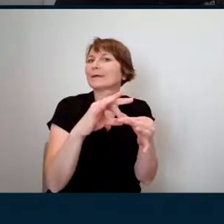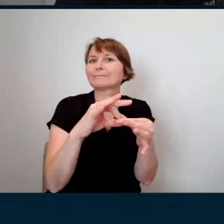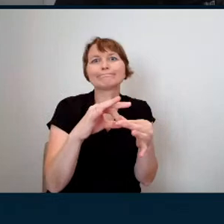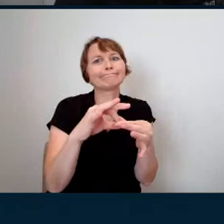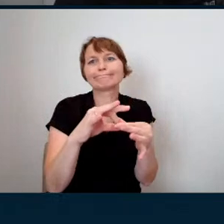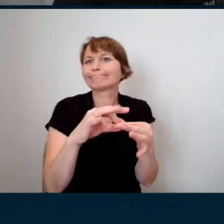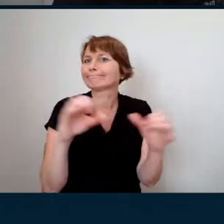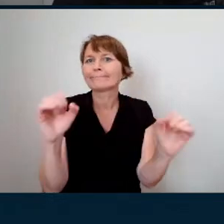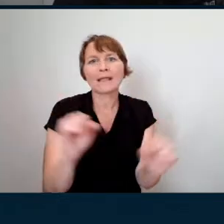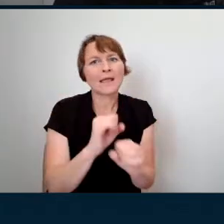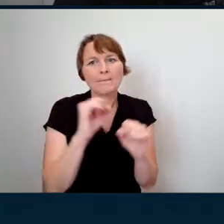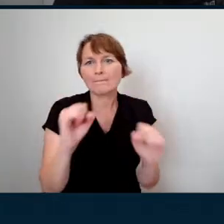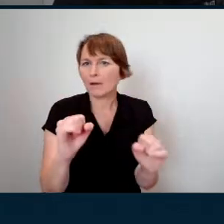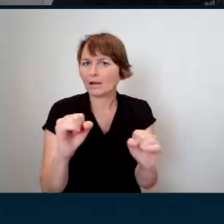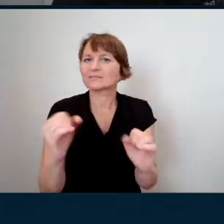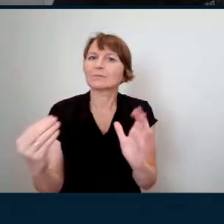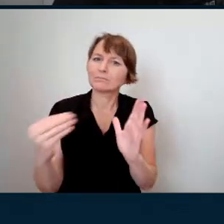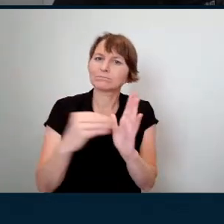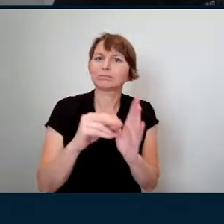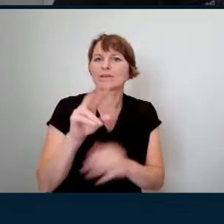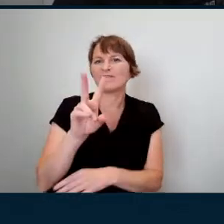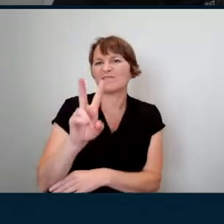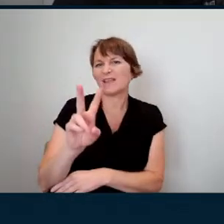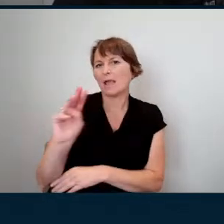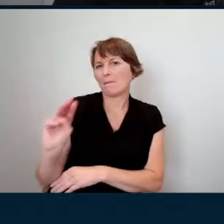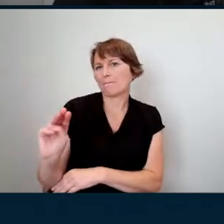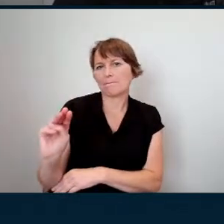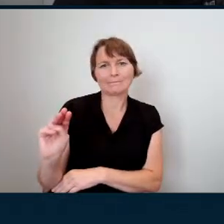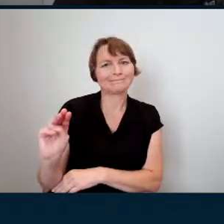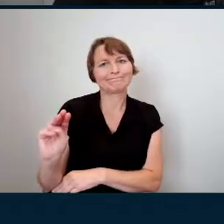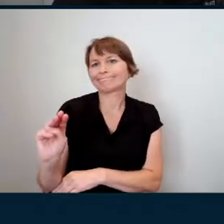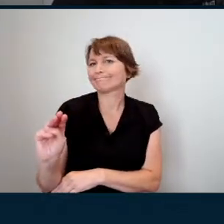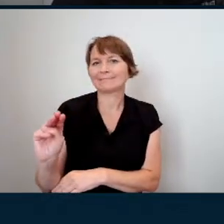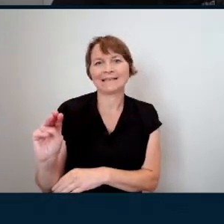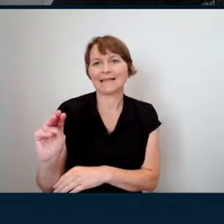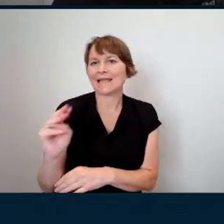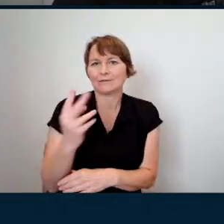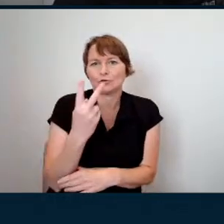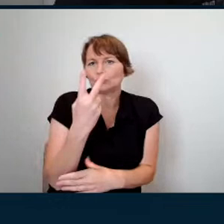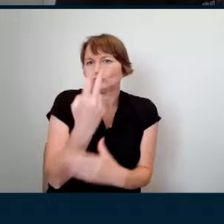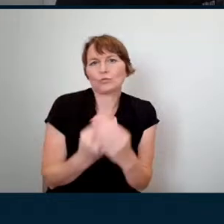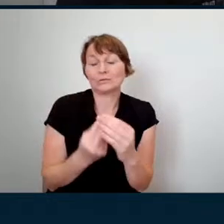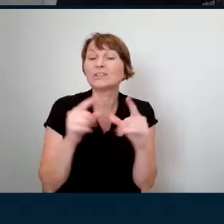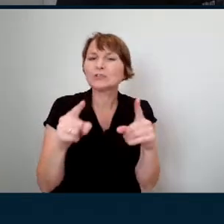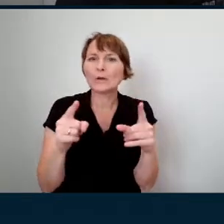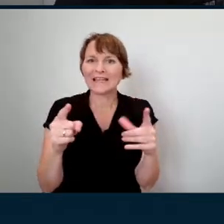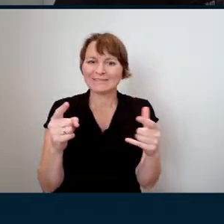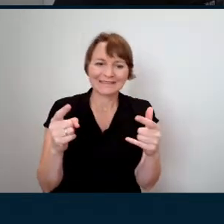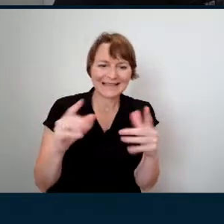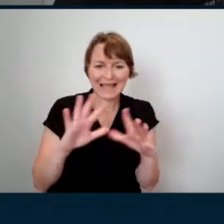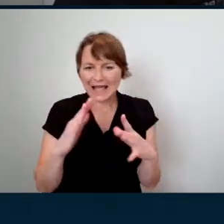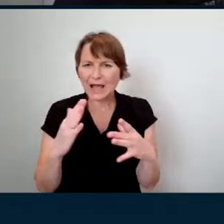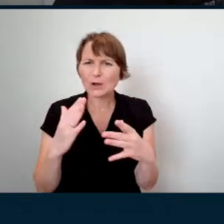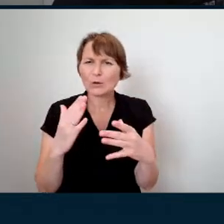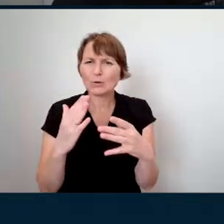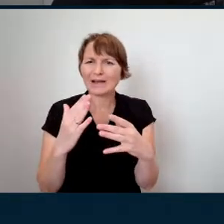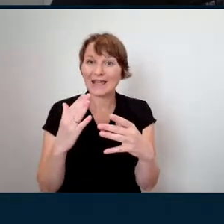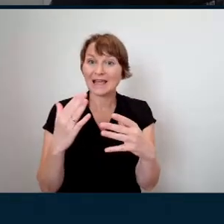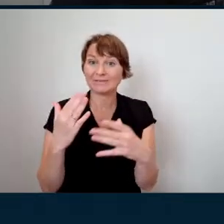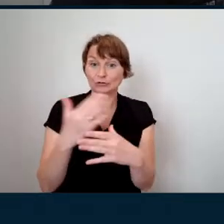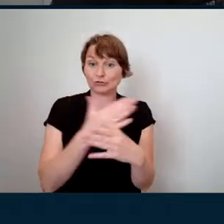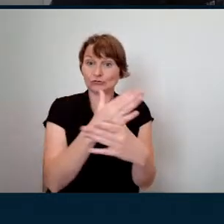joined VM. So to manage Active Directory can be a bit of a hassle if you want to even start with